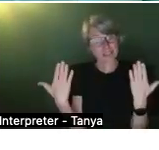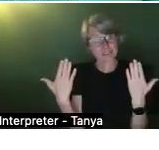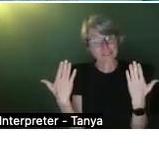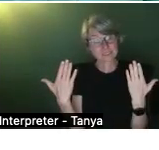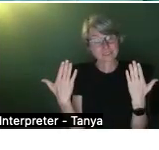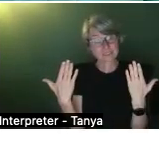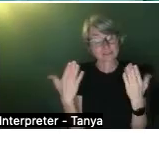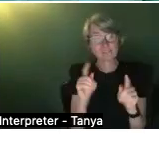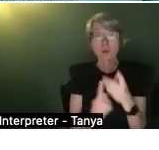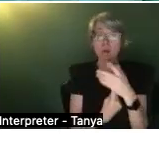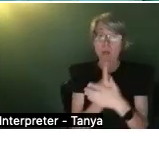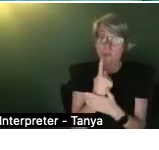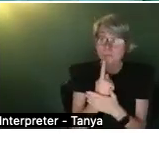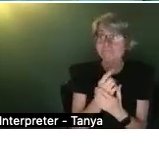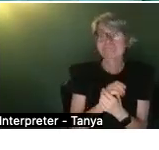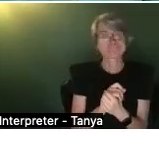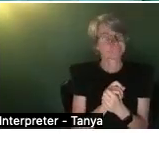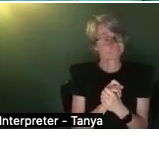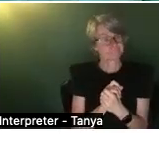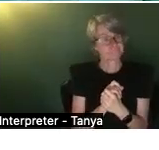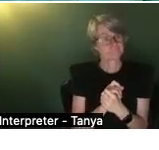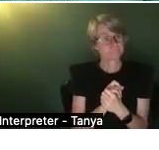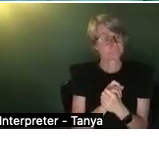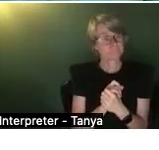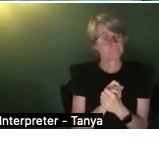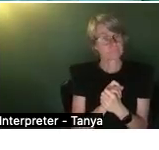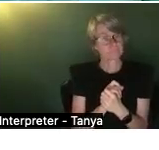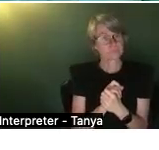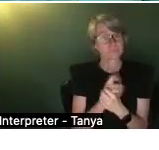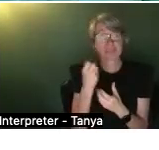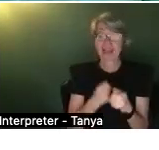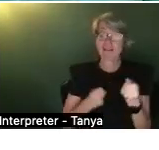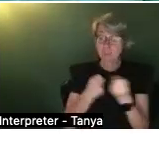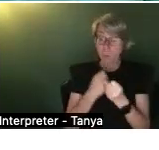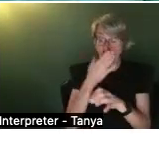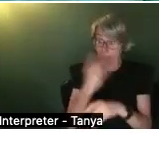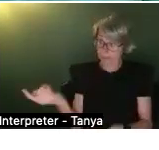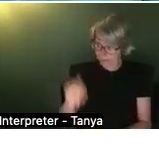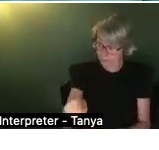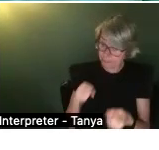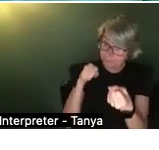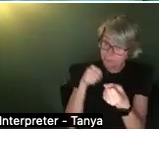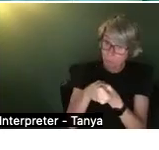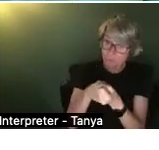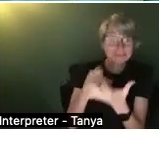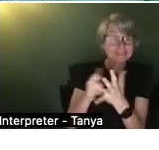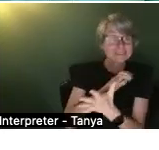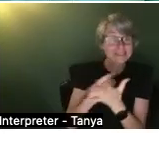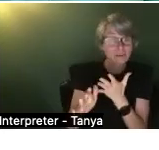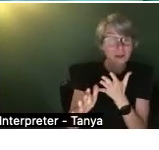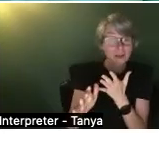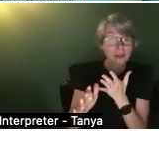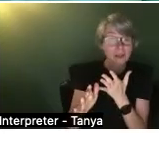were things like having to, we got our support workers there to support Sarah, but they were